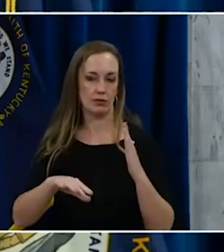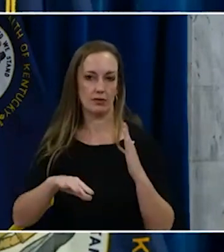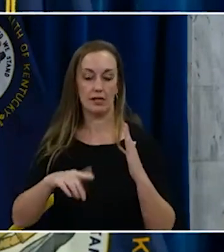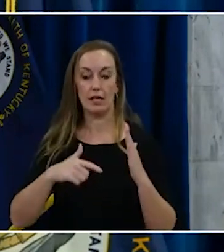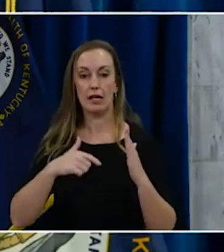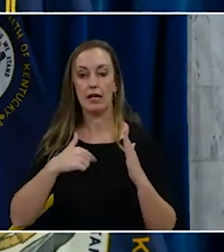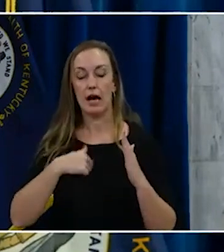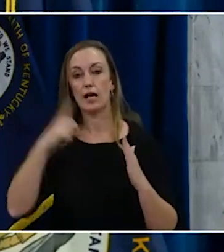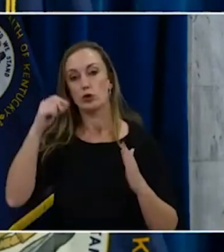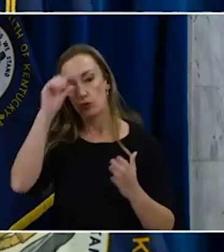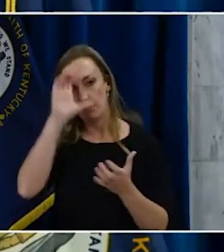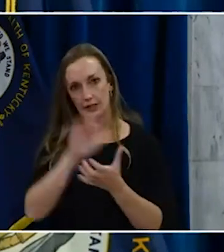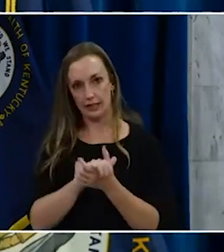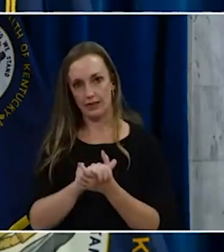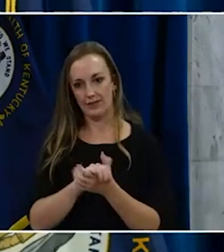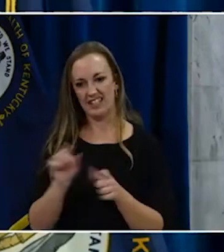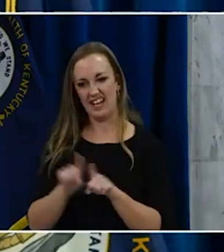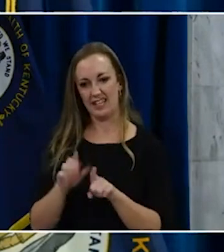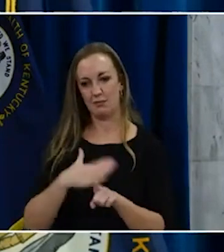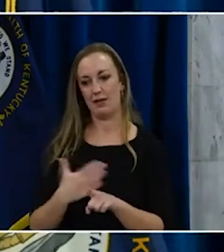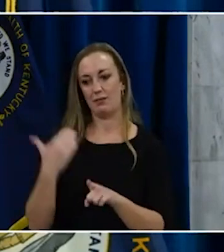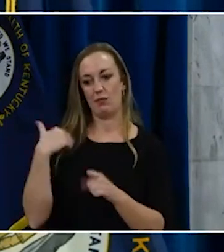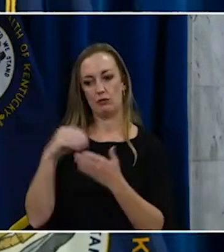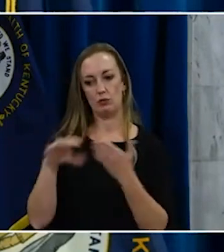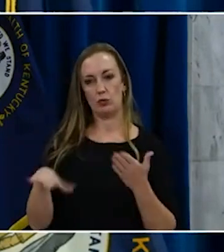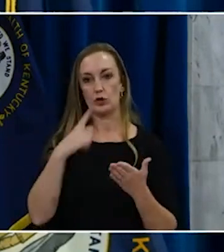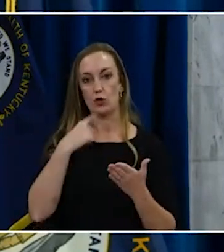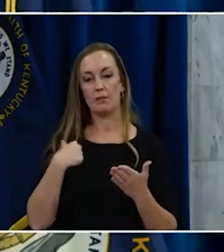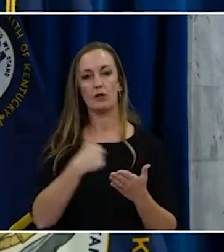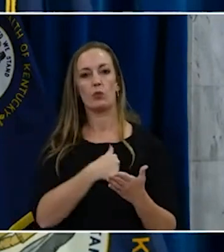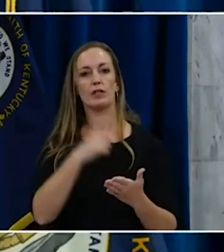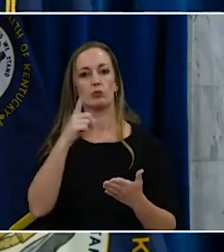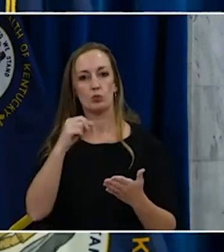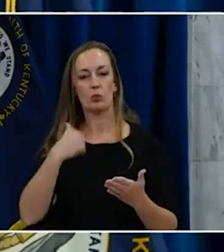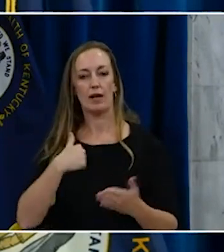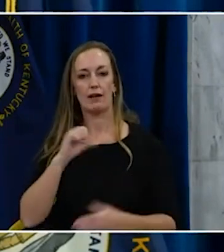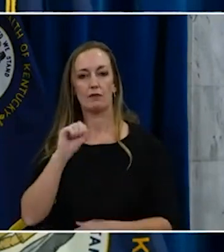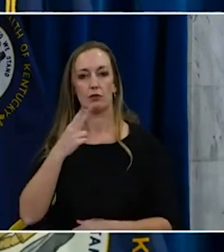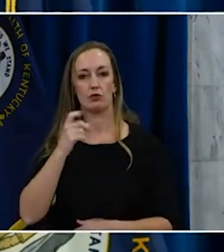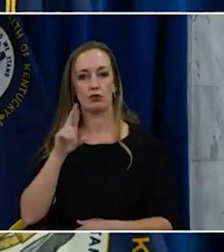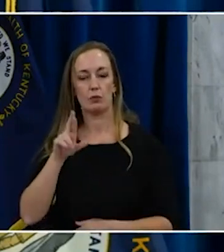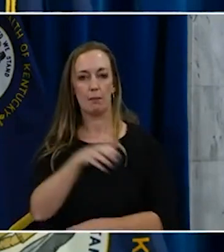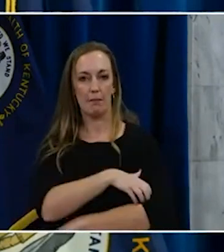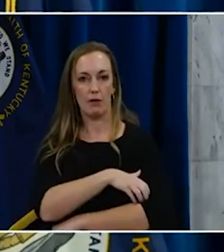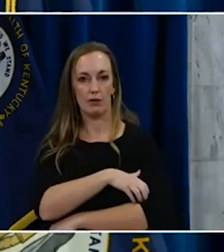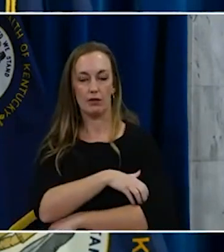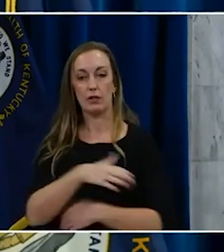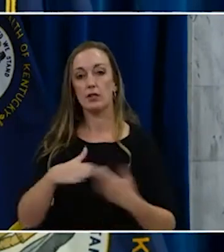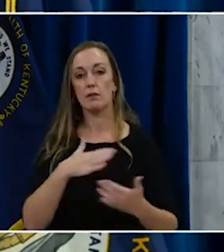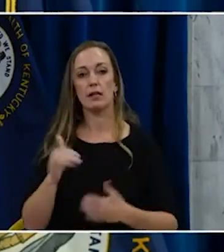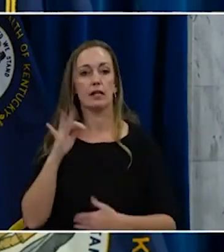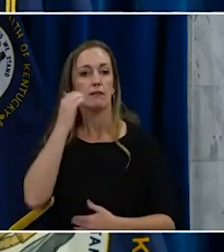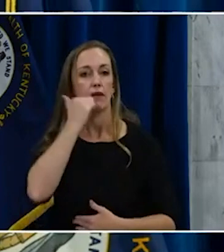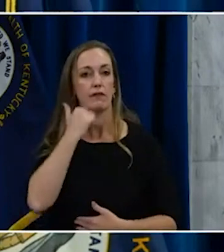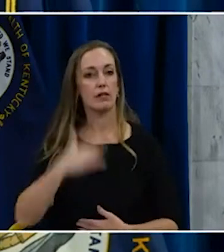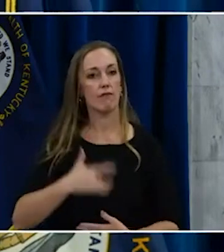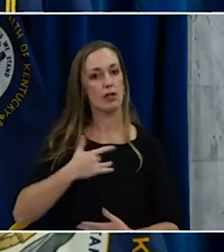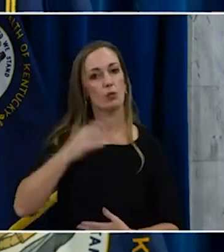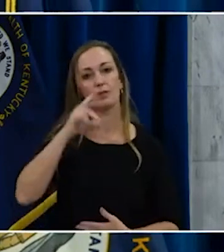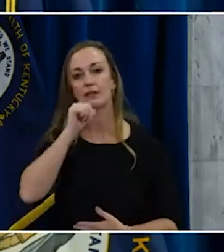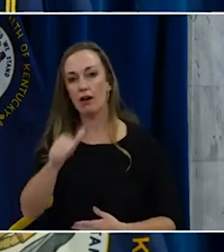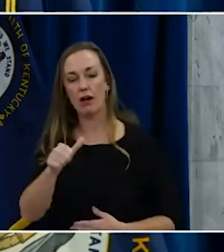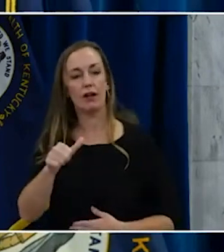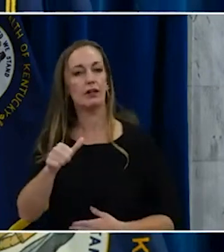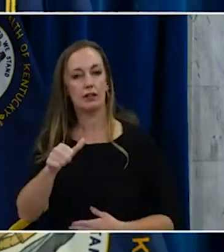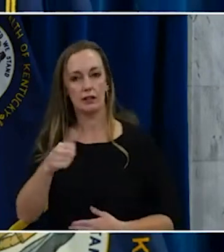do believe, as my former student had told me, that we do have superpowers. Whether we feel it every day or not,